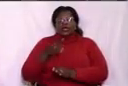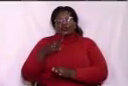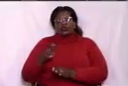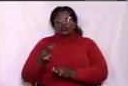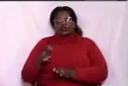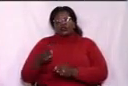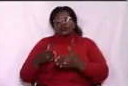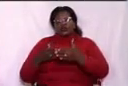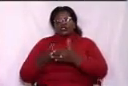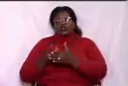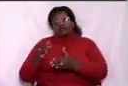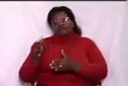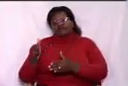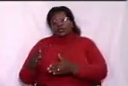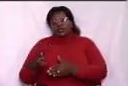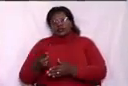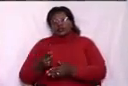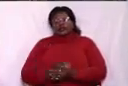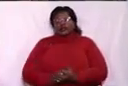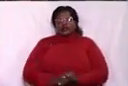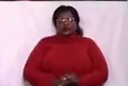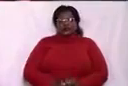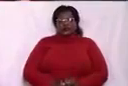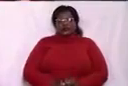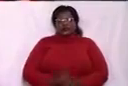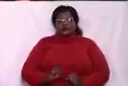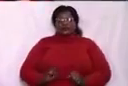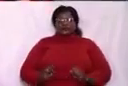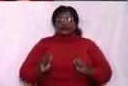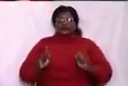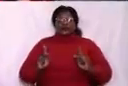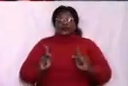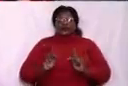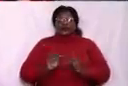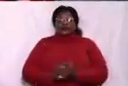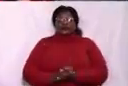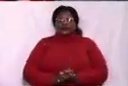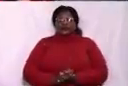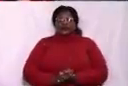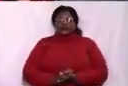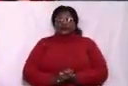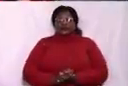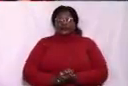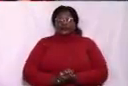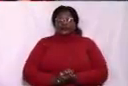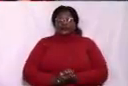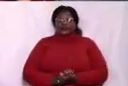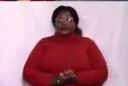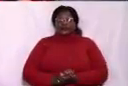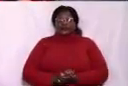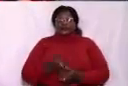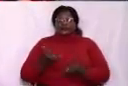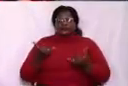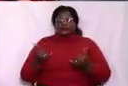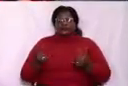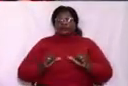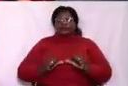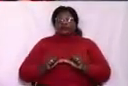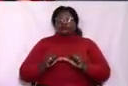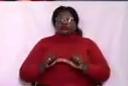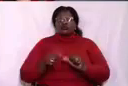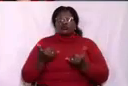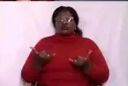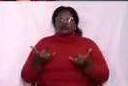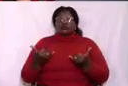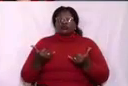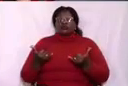you. All right. Now, while we are at it, we